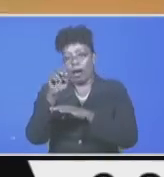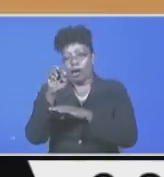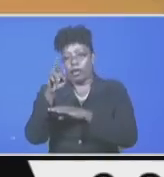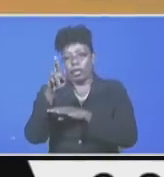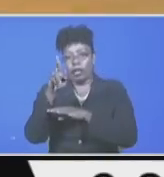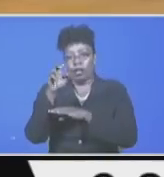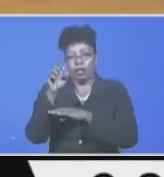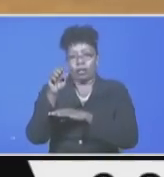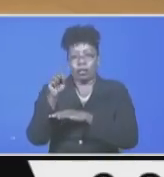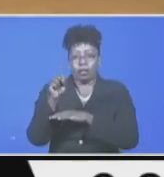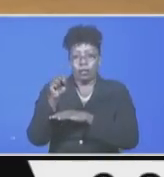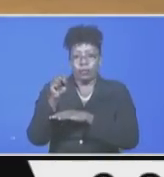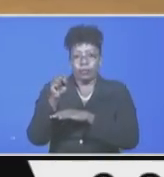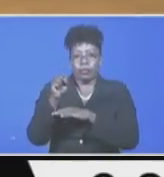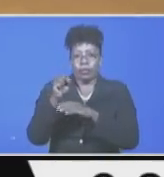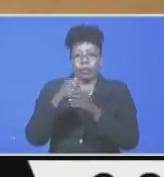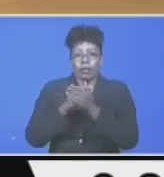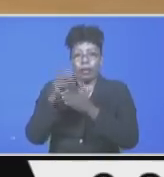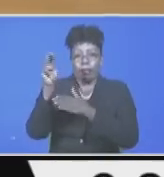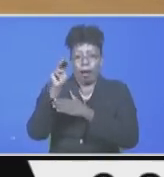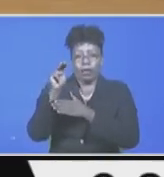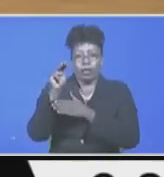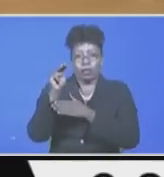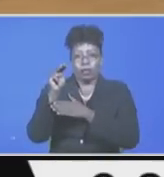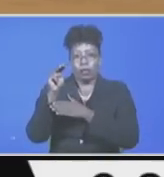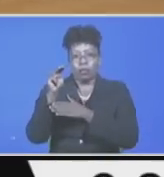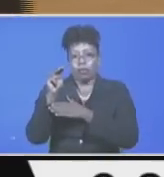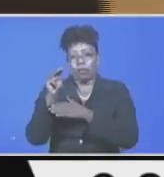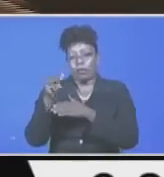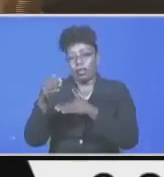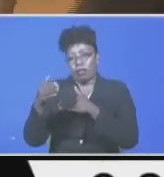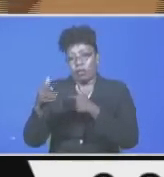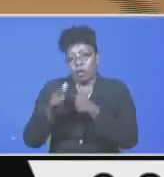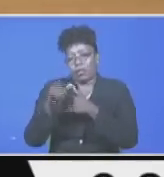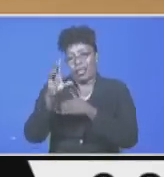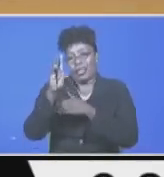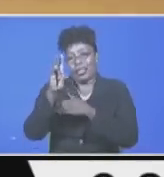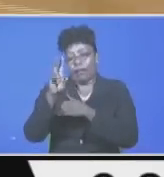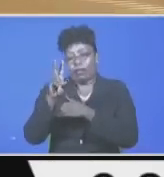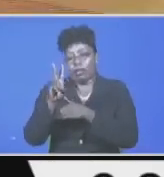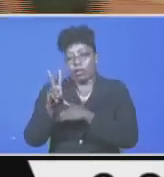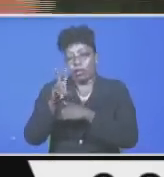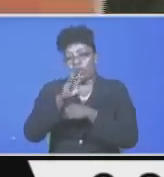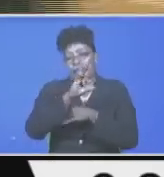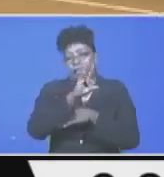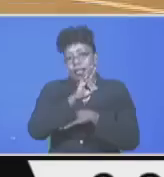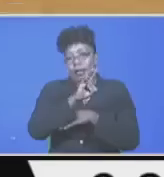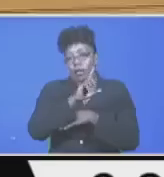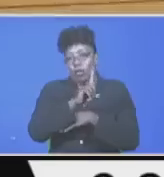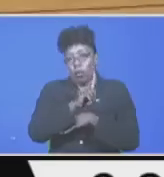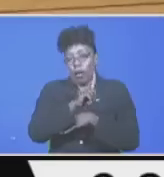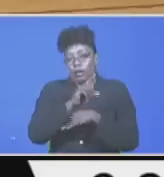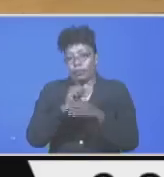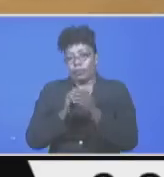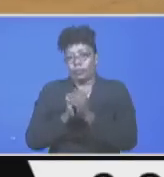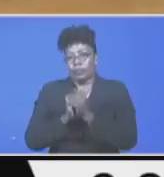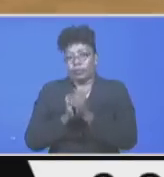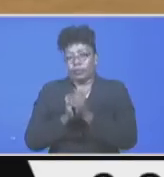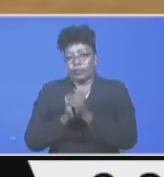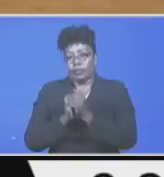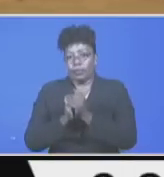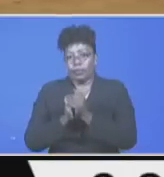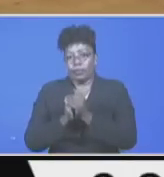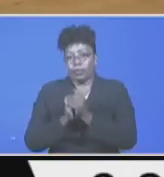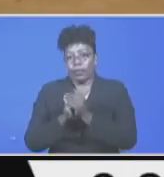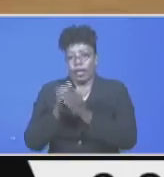going right down to the wire, with the Mariners holding on by the slimmest of margins, 72-71. Reynold Cummer led the Mariners with 17